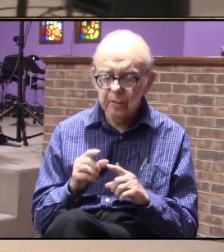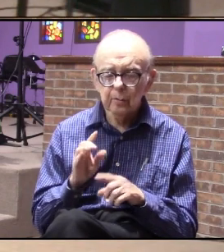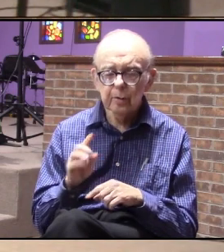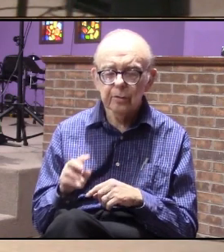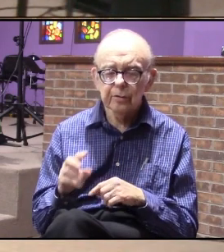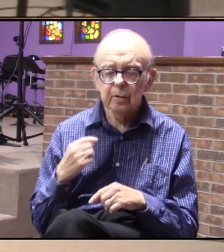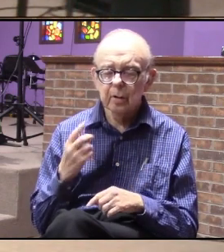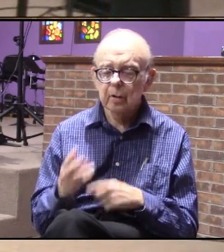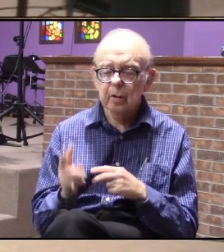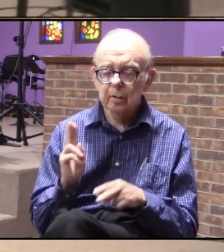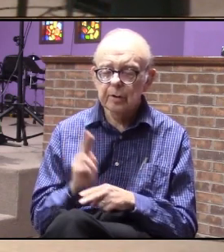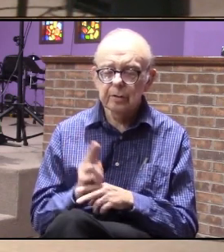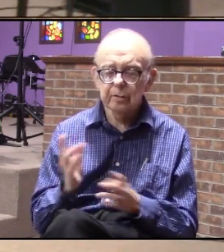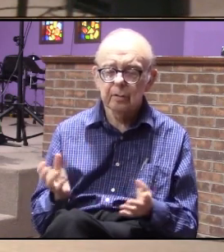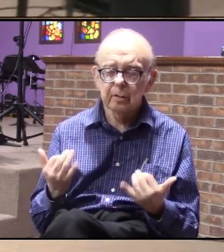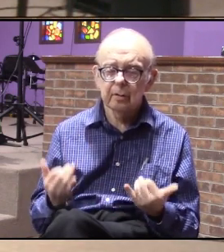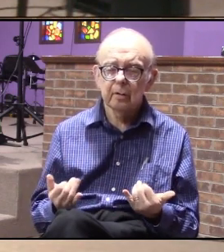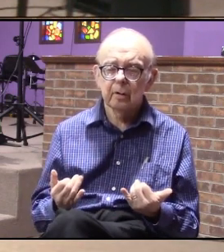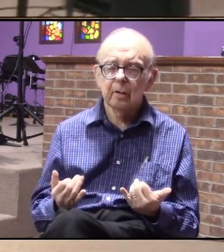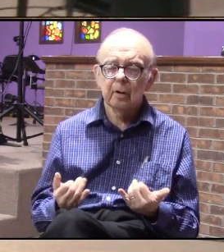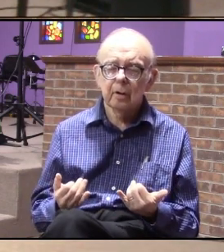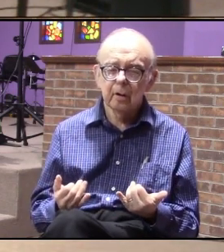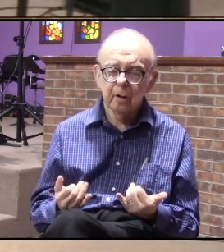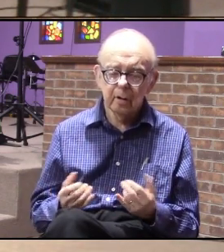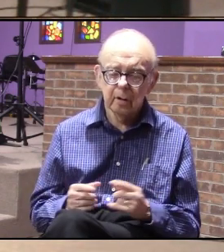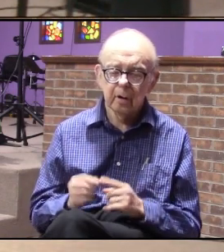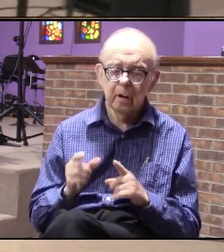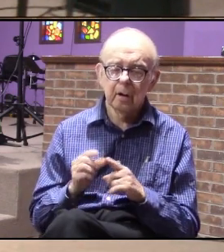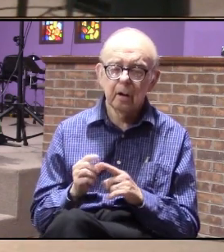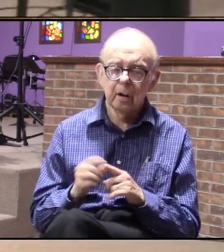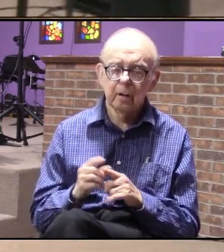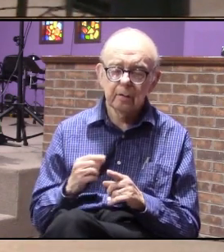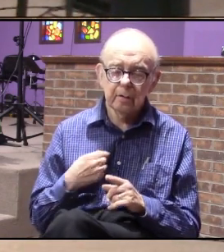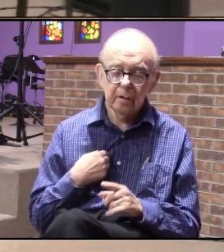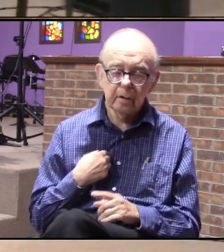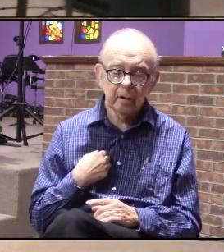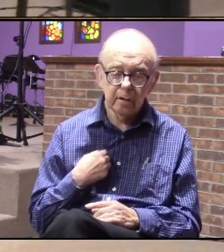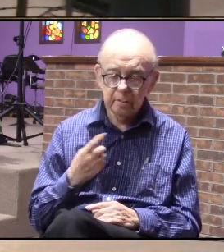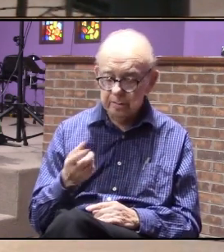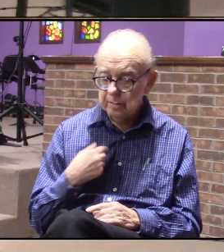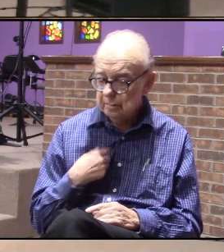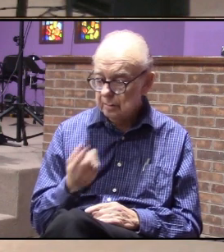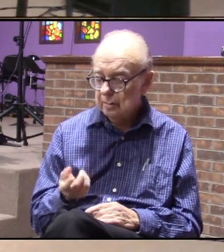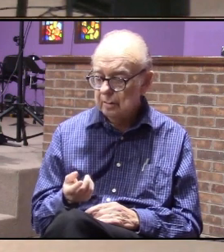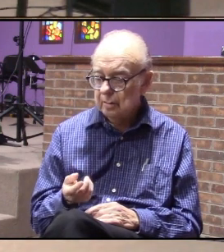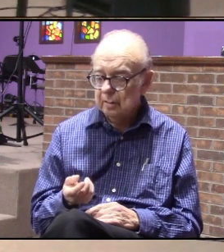use. Today, certain words that I use, that you and I,